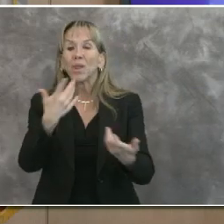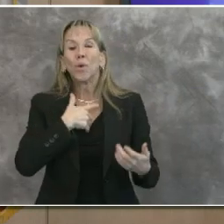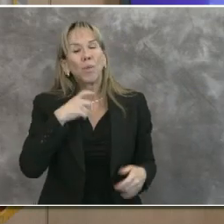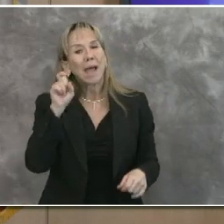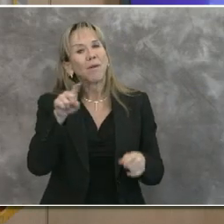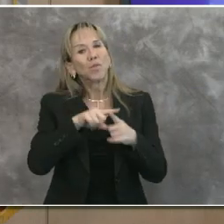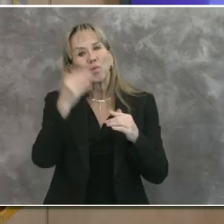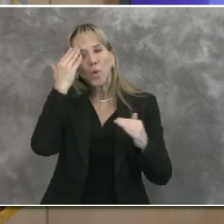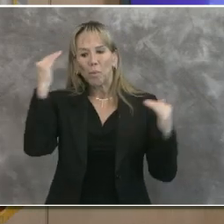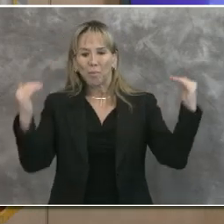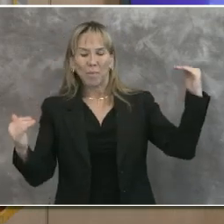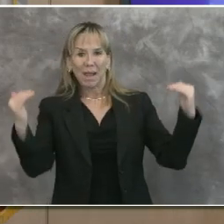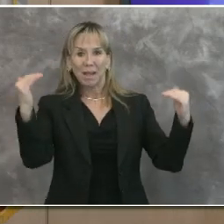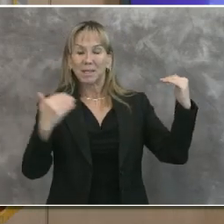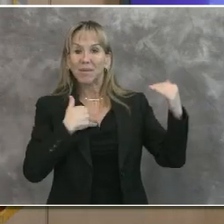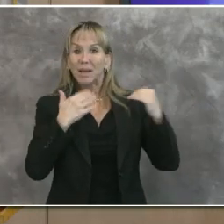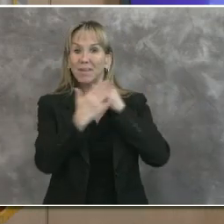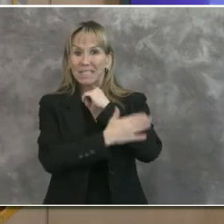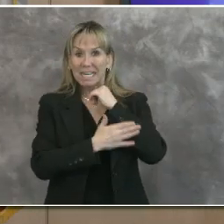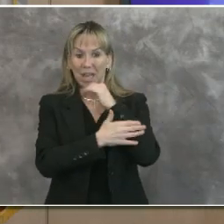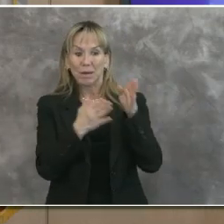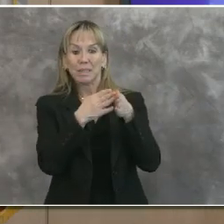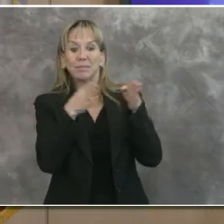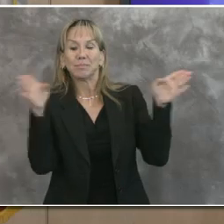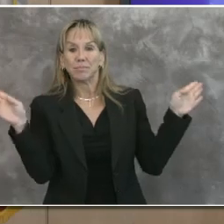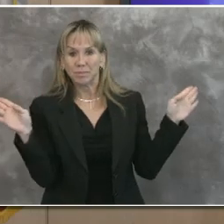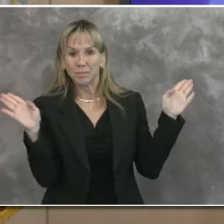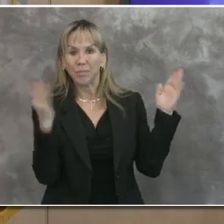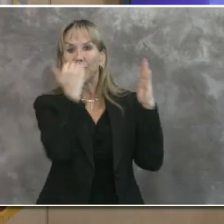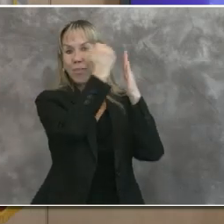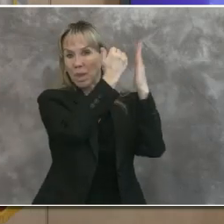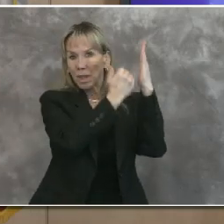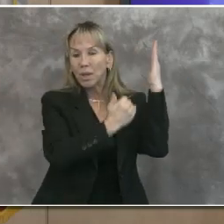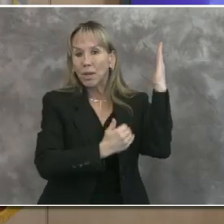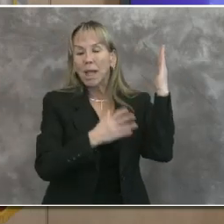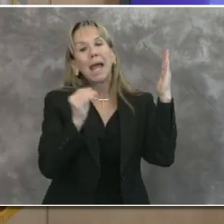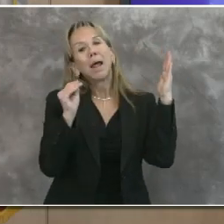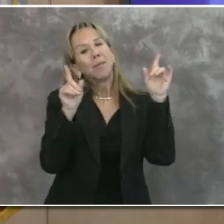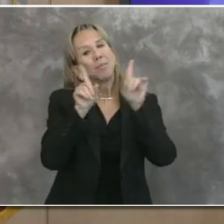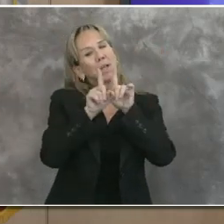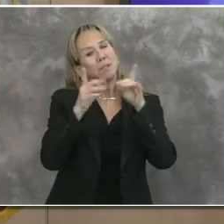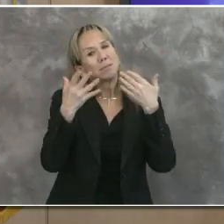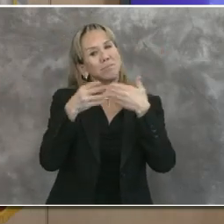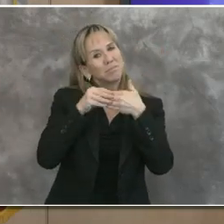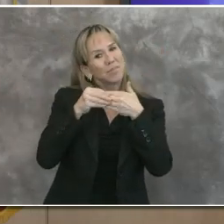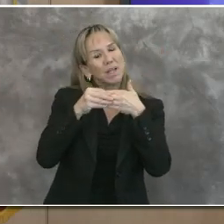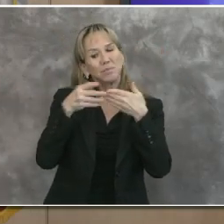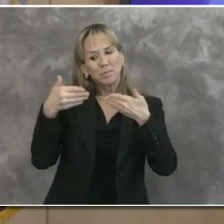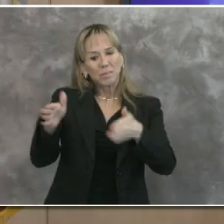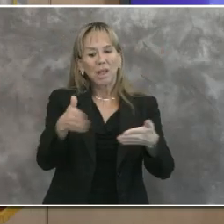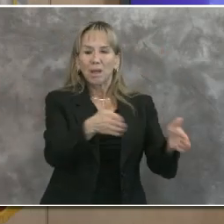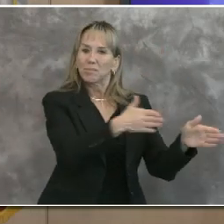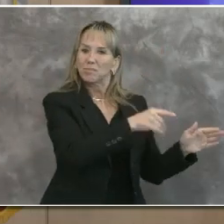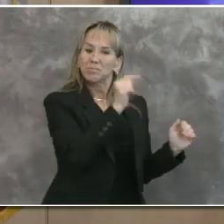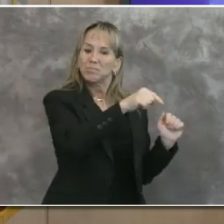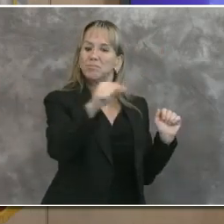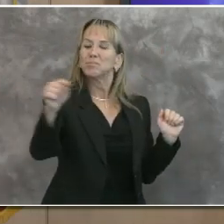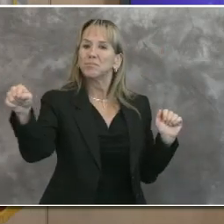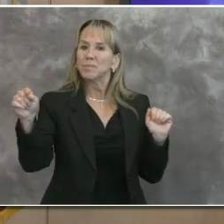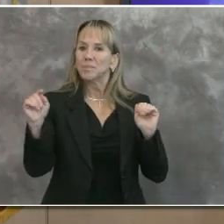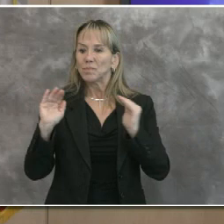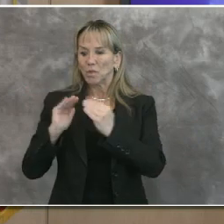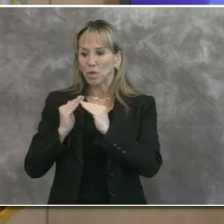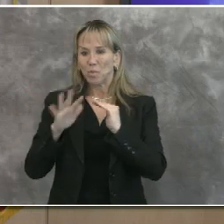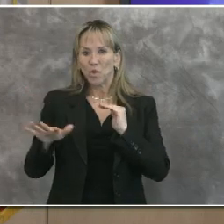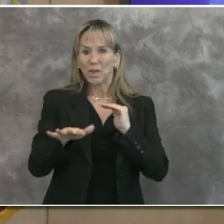balance behind providing a countywide framework along with allowing jurisdictions a little bit of flexibility to match the needs and conditions that they see